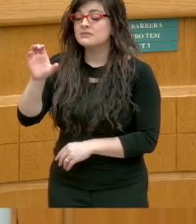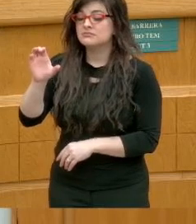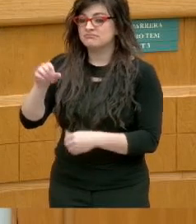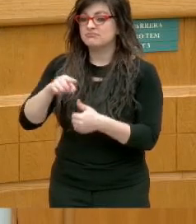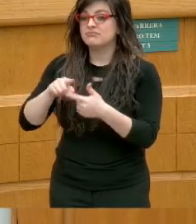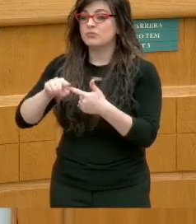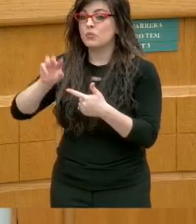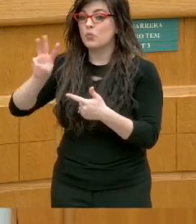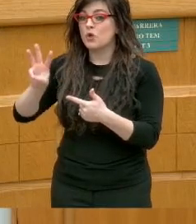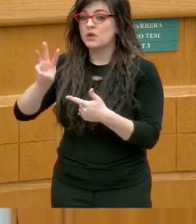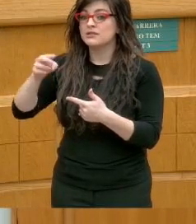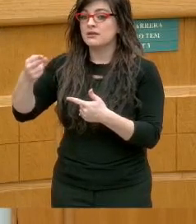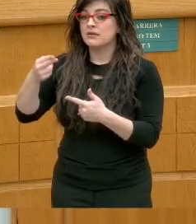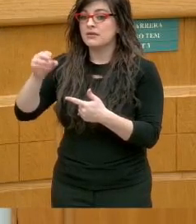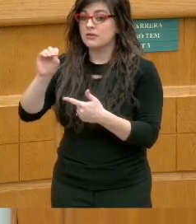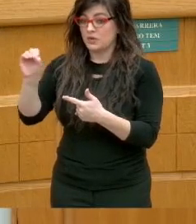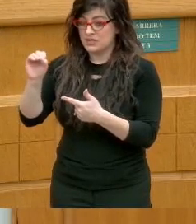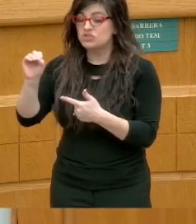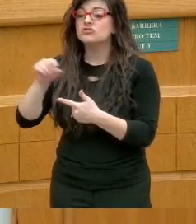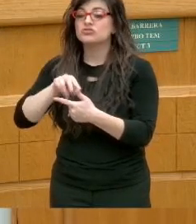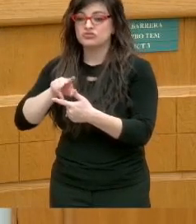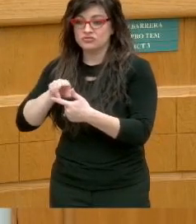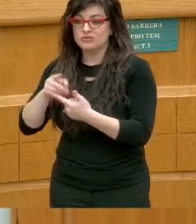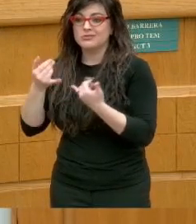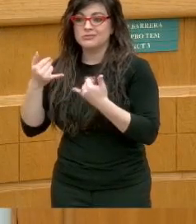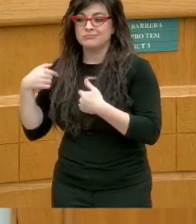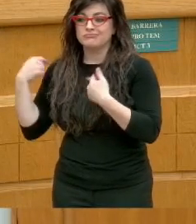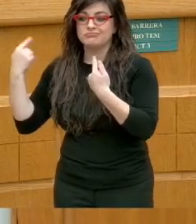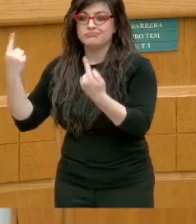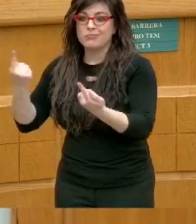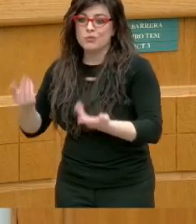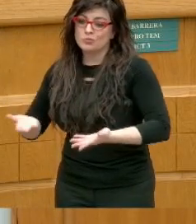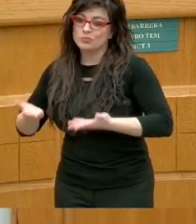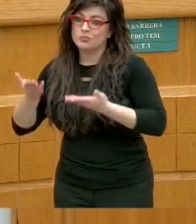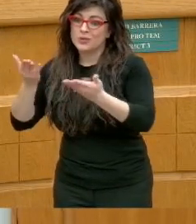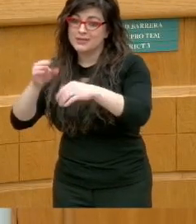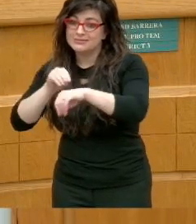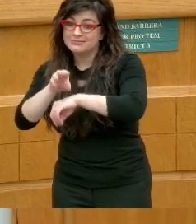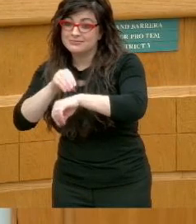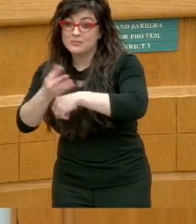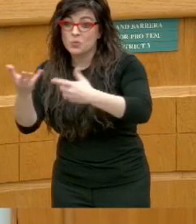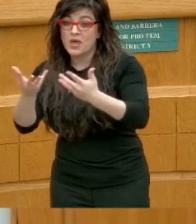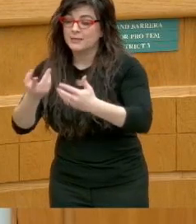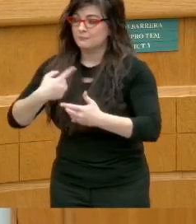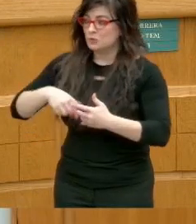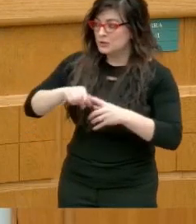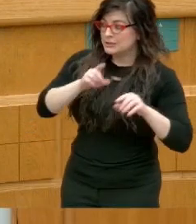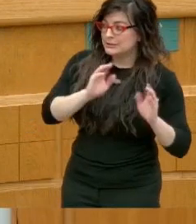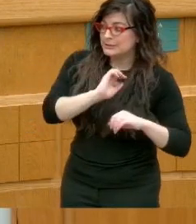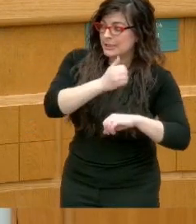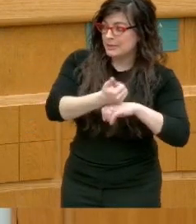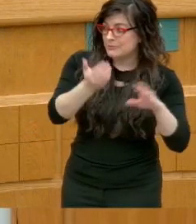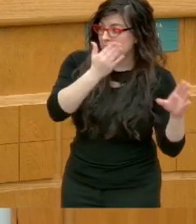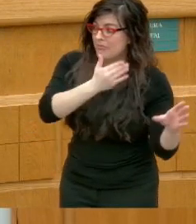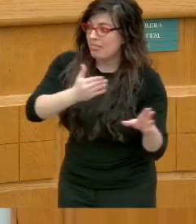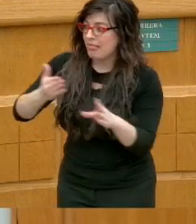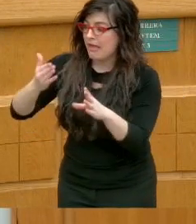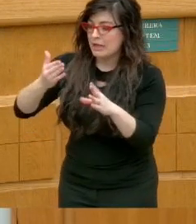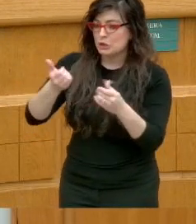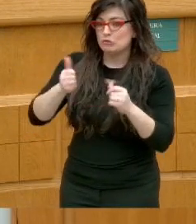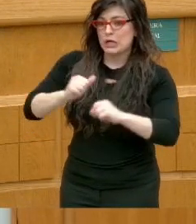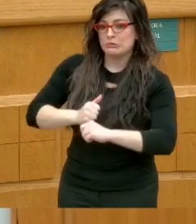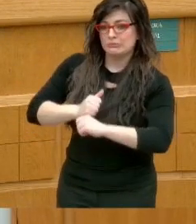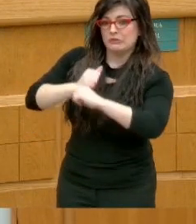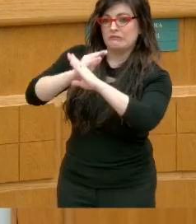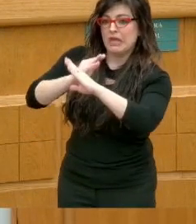Health Organization, WHO, have been recommending for months now that we have a plan to be able to mitigate COVID-19. So what